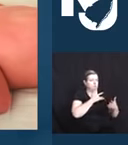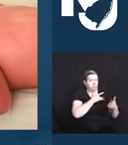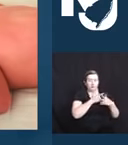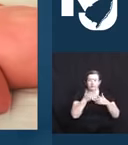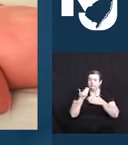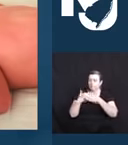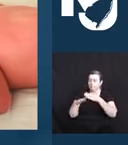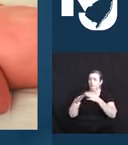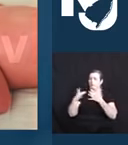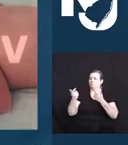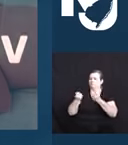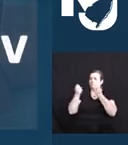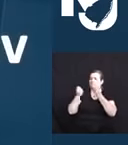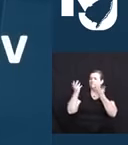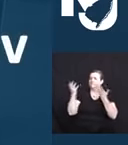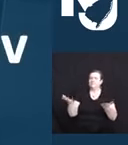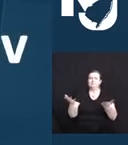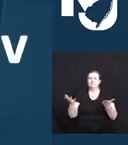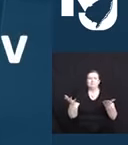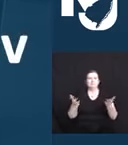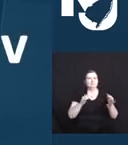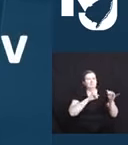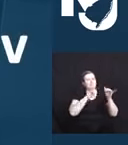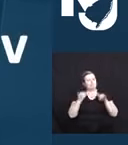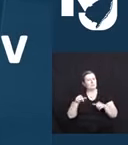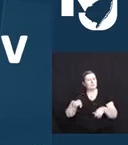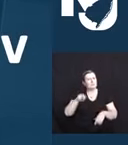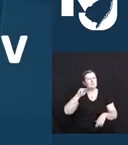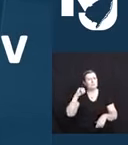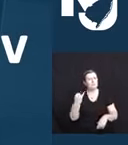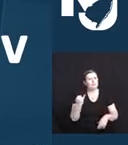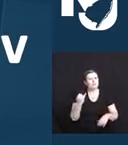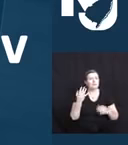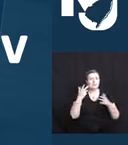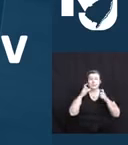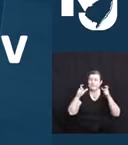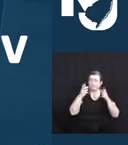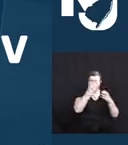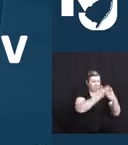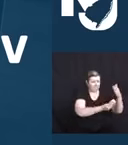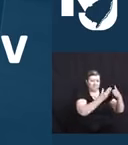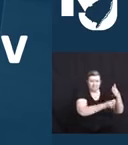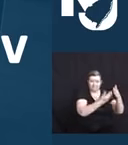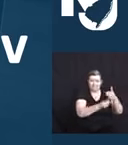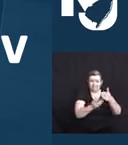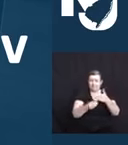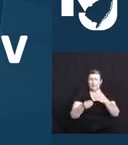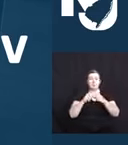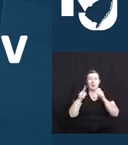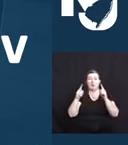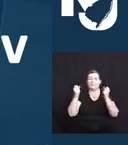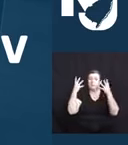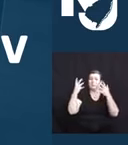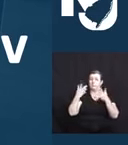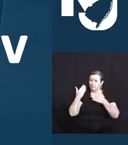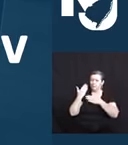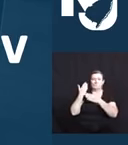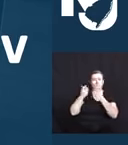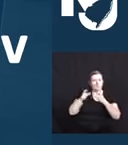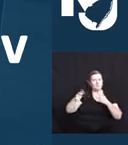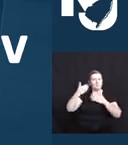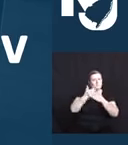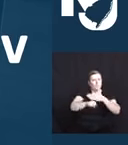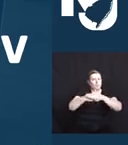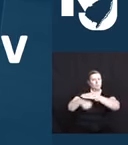be as such for our state. We have lost so many to this pandemic, and yet there have been many births during the same time, signs